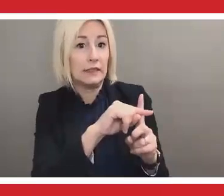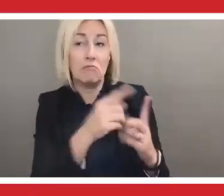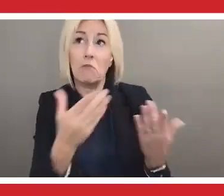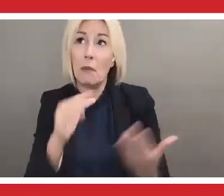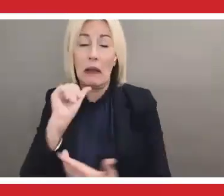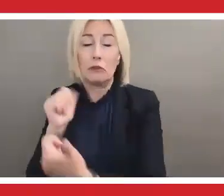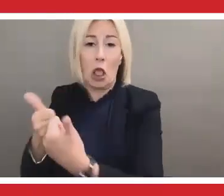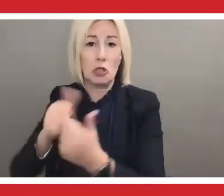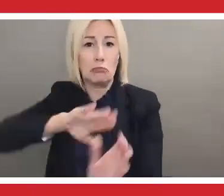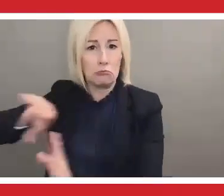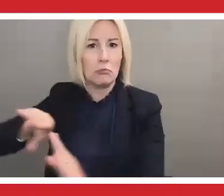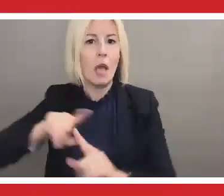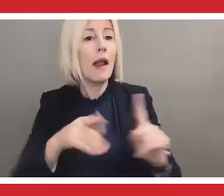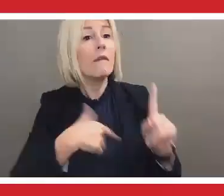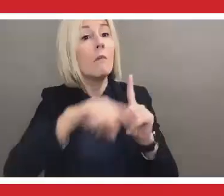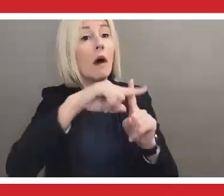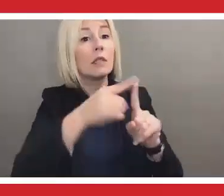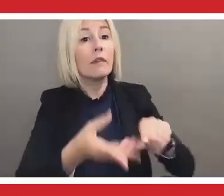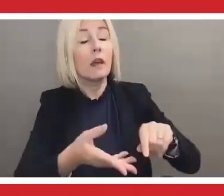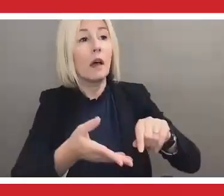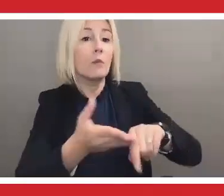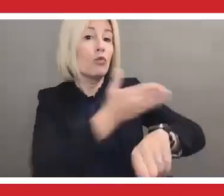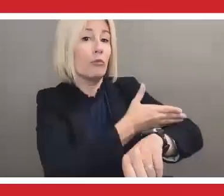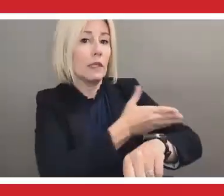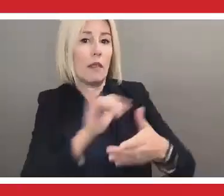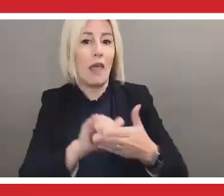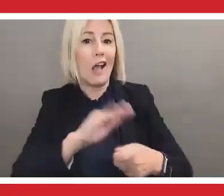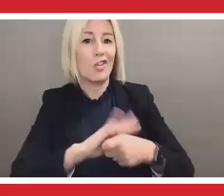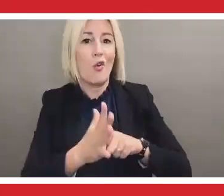been positive improvements that COVID perhaps has kick-started?